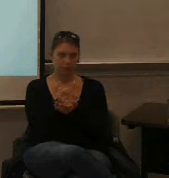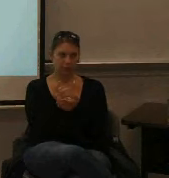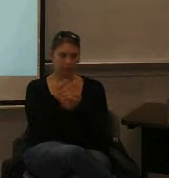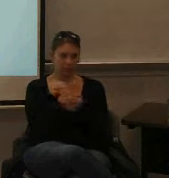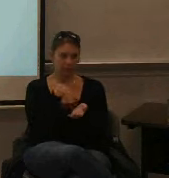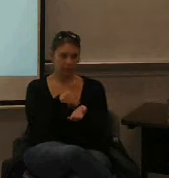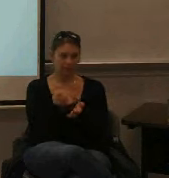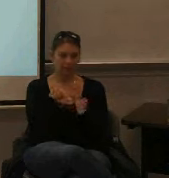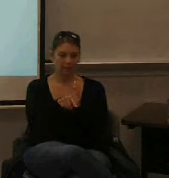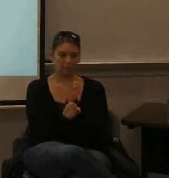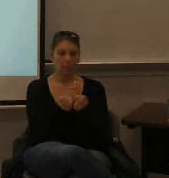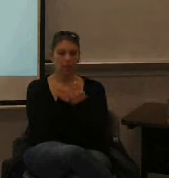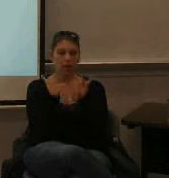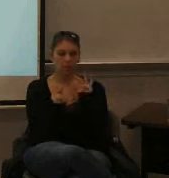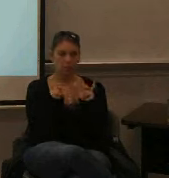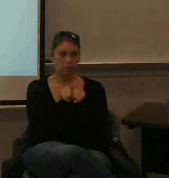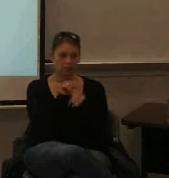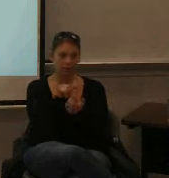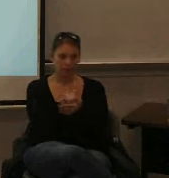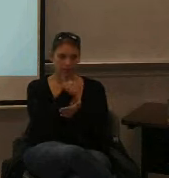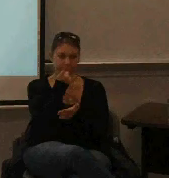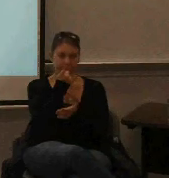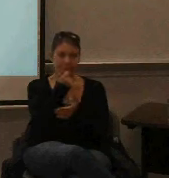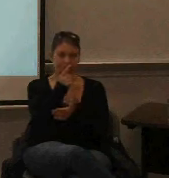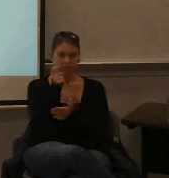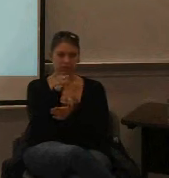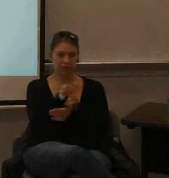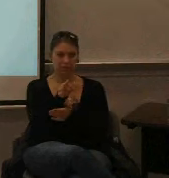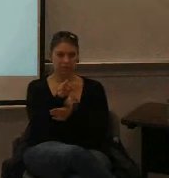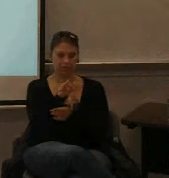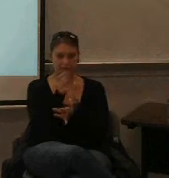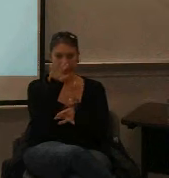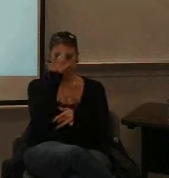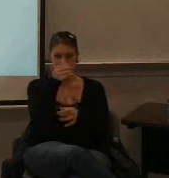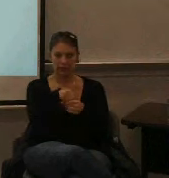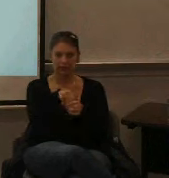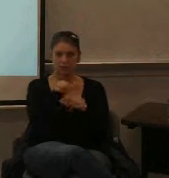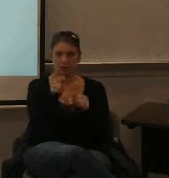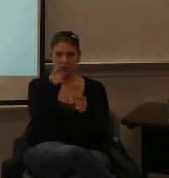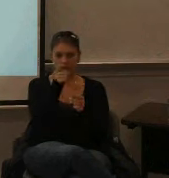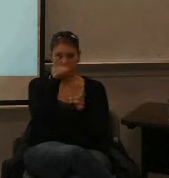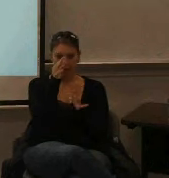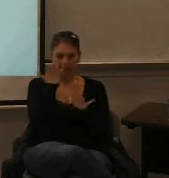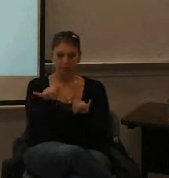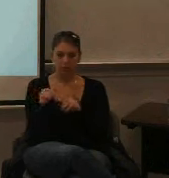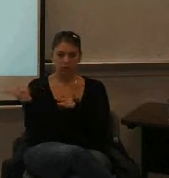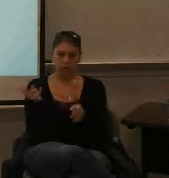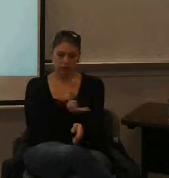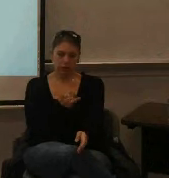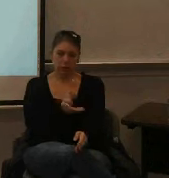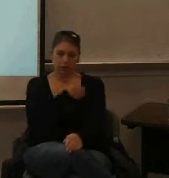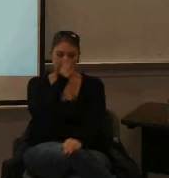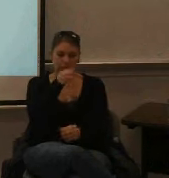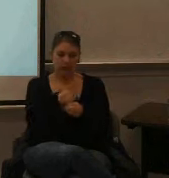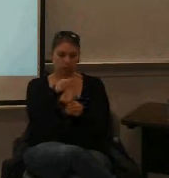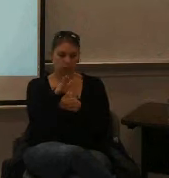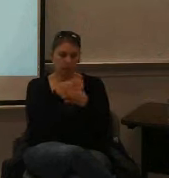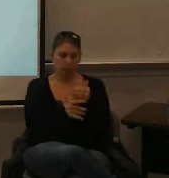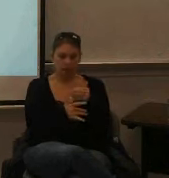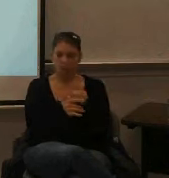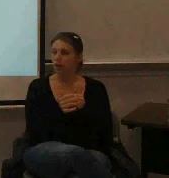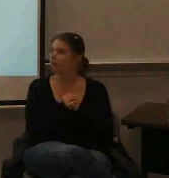clinic, and they killed a number of people with that because it got them. So you can imagine, that's just putting it right into your bloodstream.